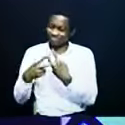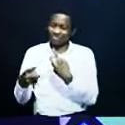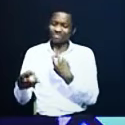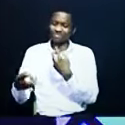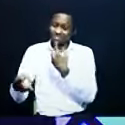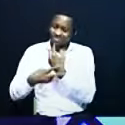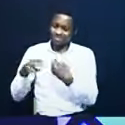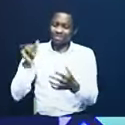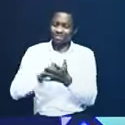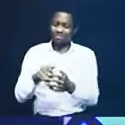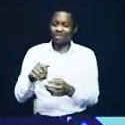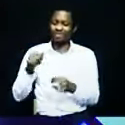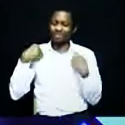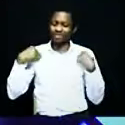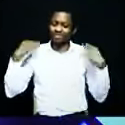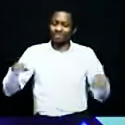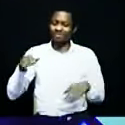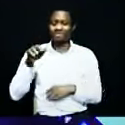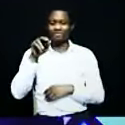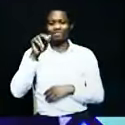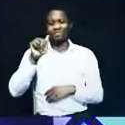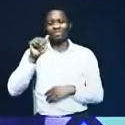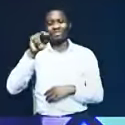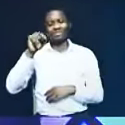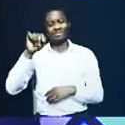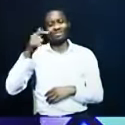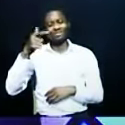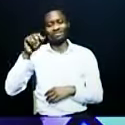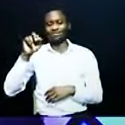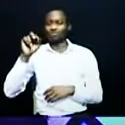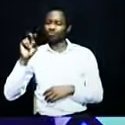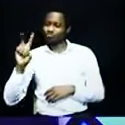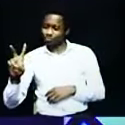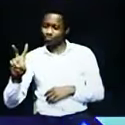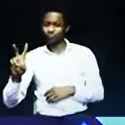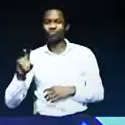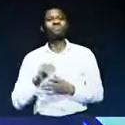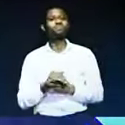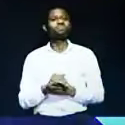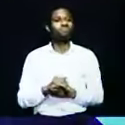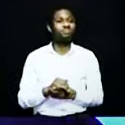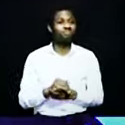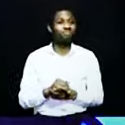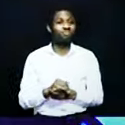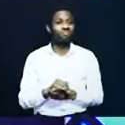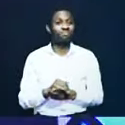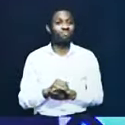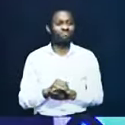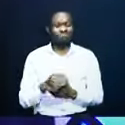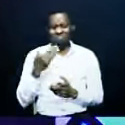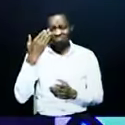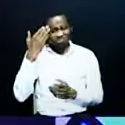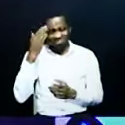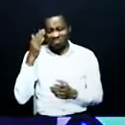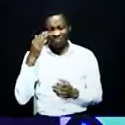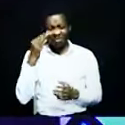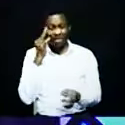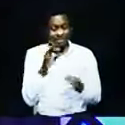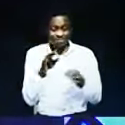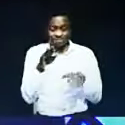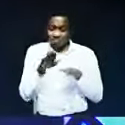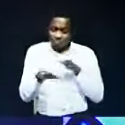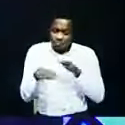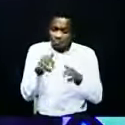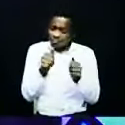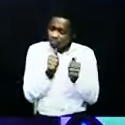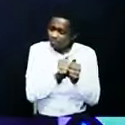me save you no say angel above for to so mienu. You never know. You nim what it means to walk with the Lord. Nim said the tears say